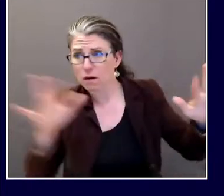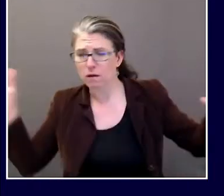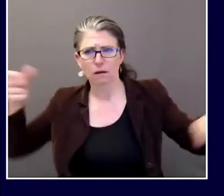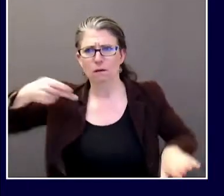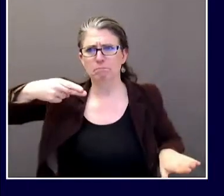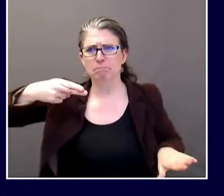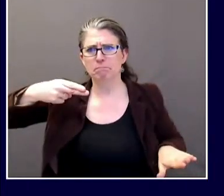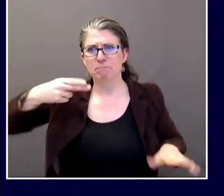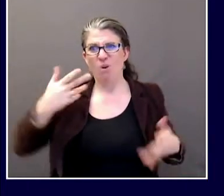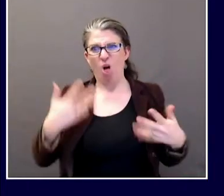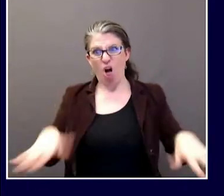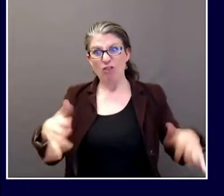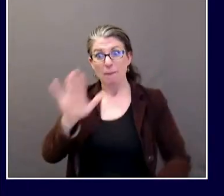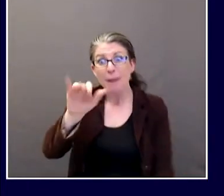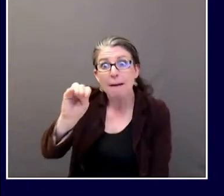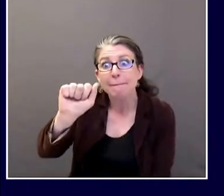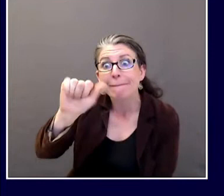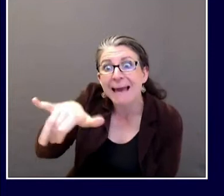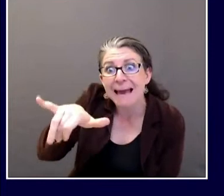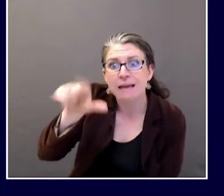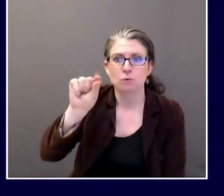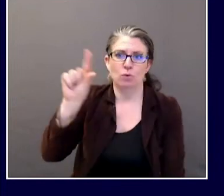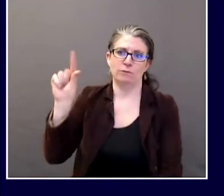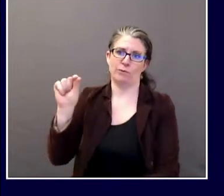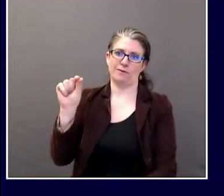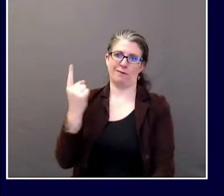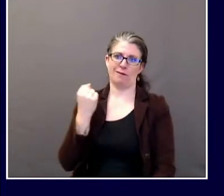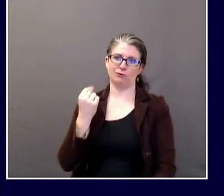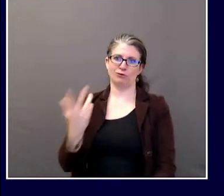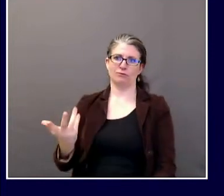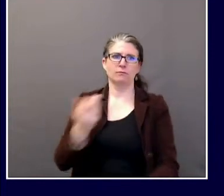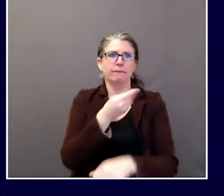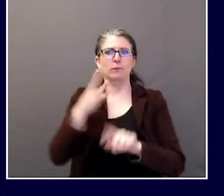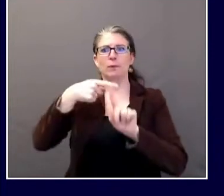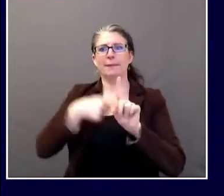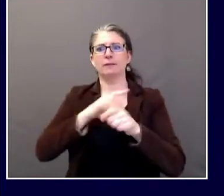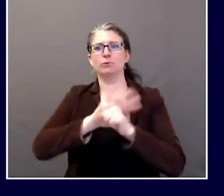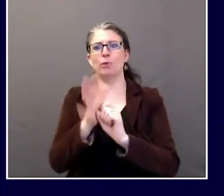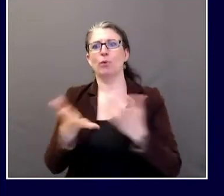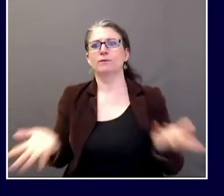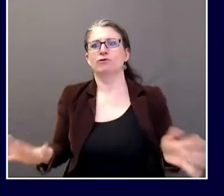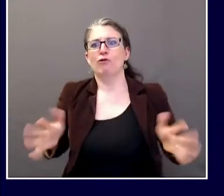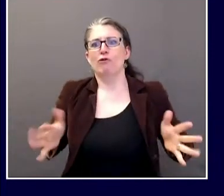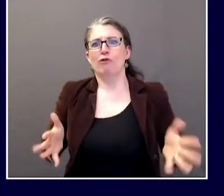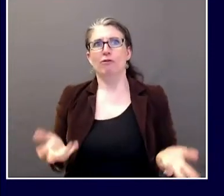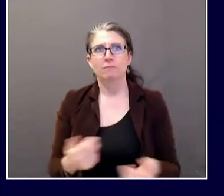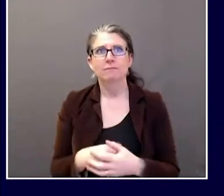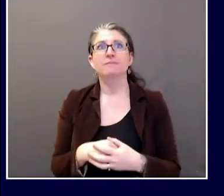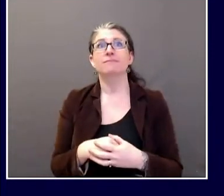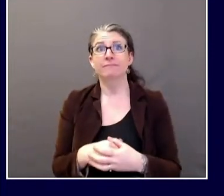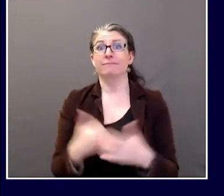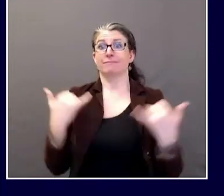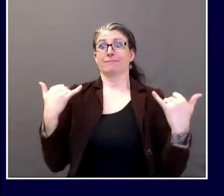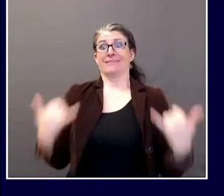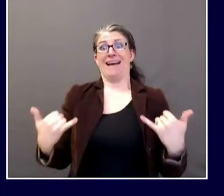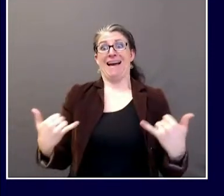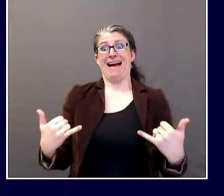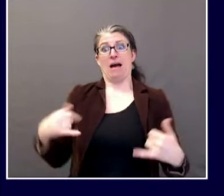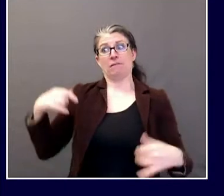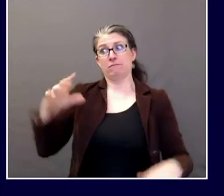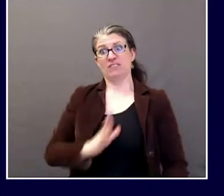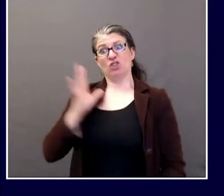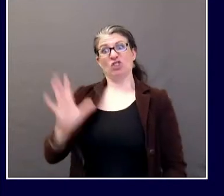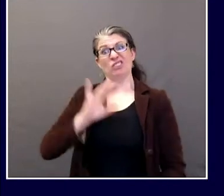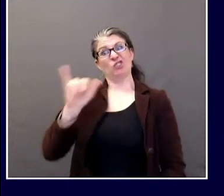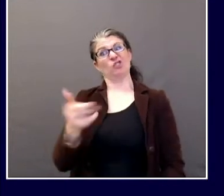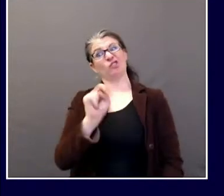Based on where we are right now, the open question on the table is how much worse things will get. We'll